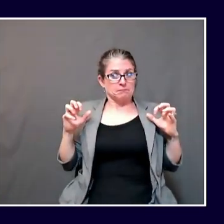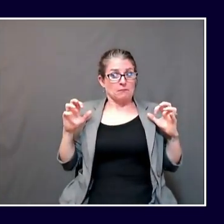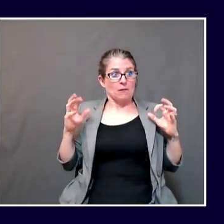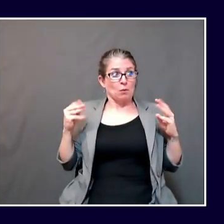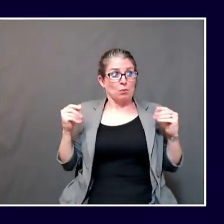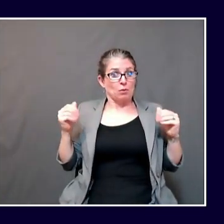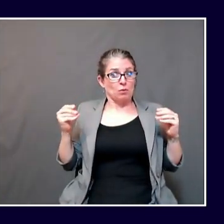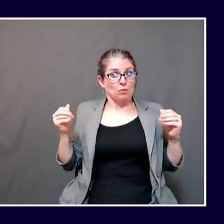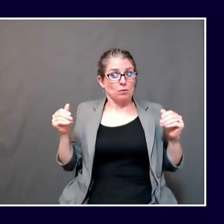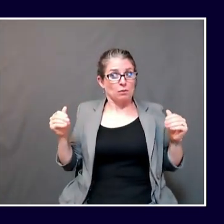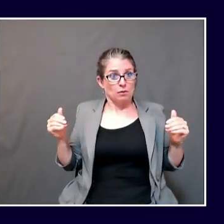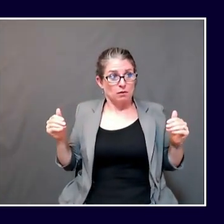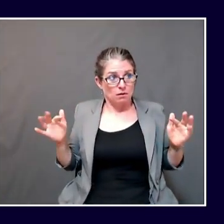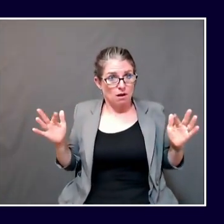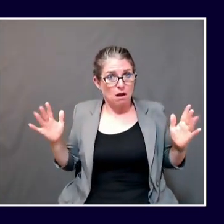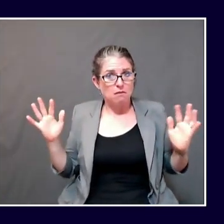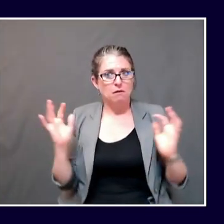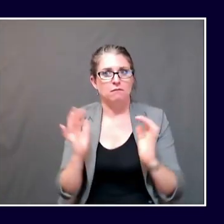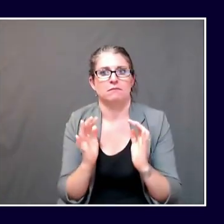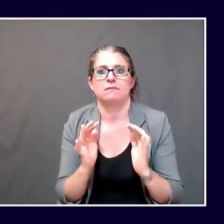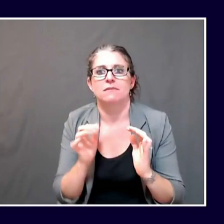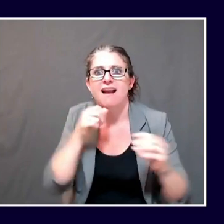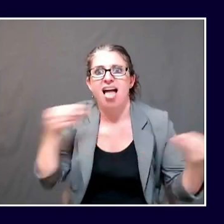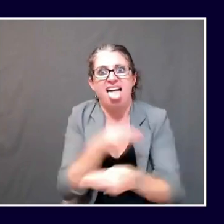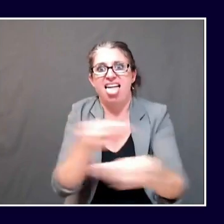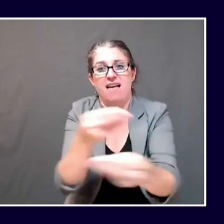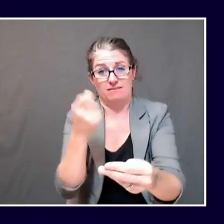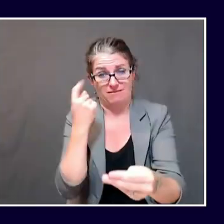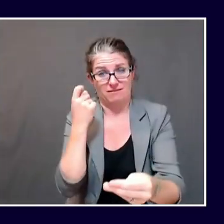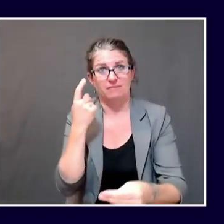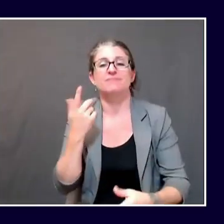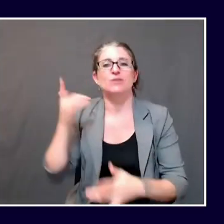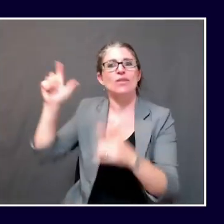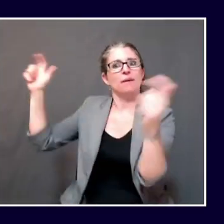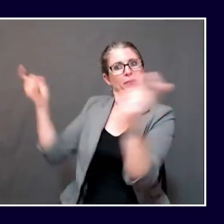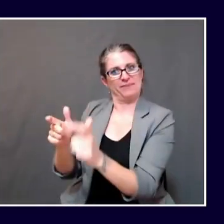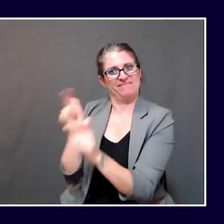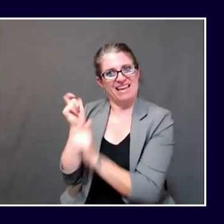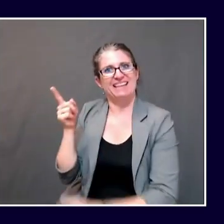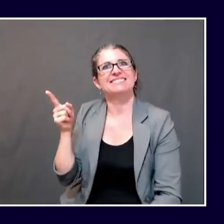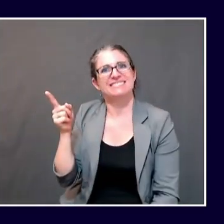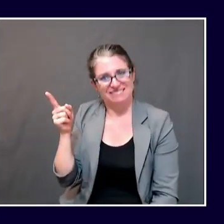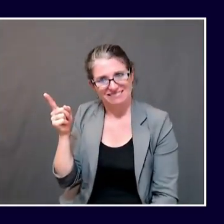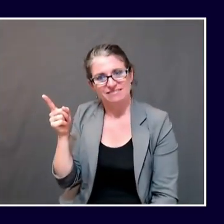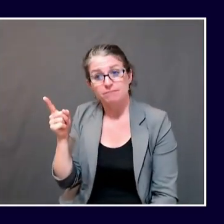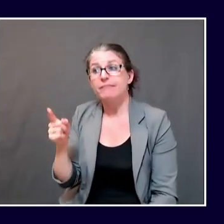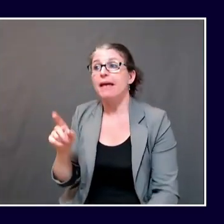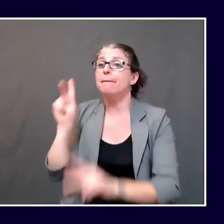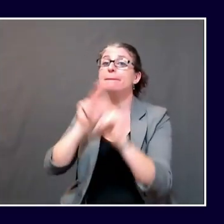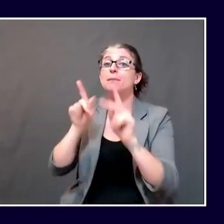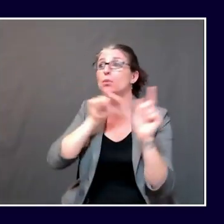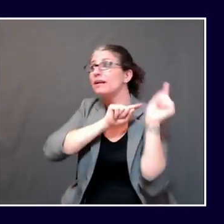thank you. I'm going to turn now to Patrick Whittle at the AP.